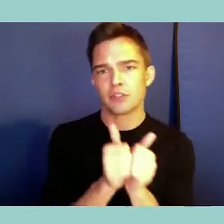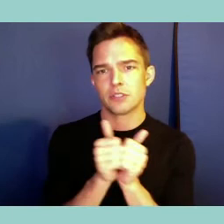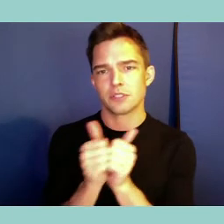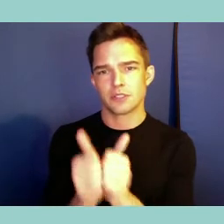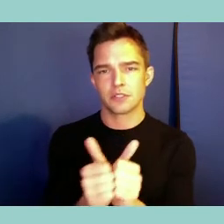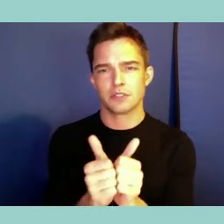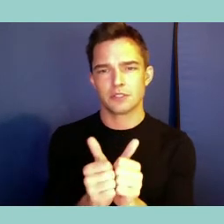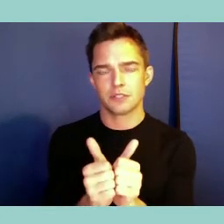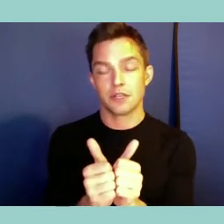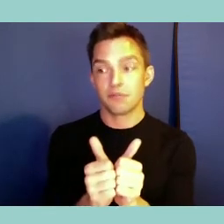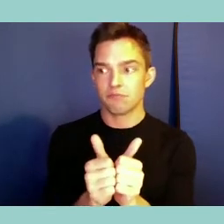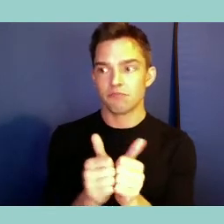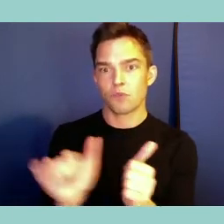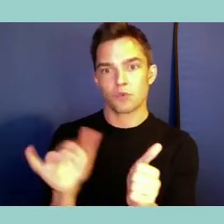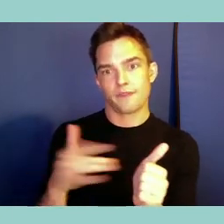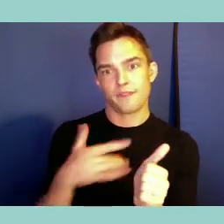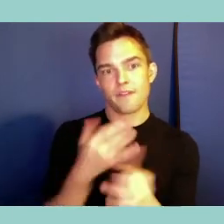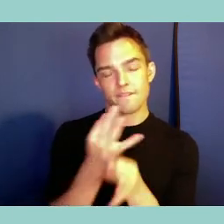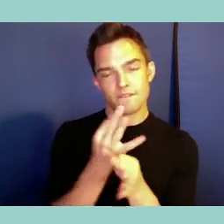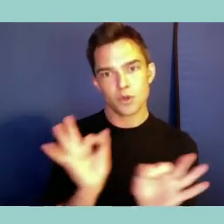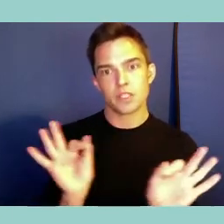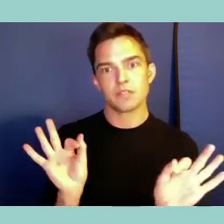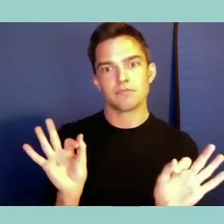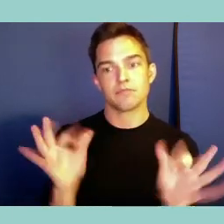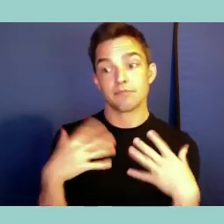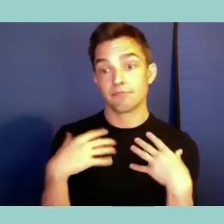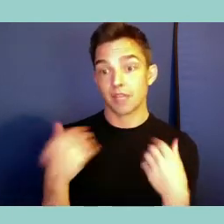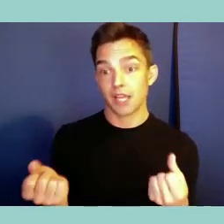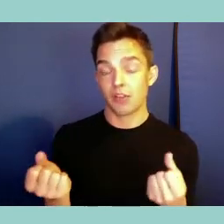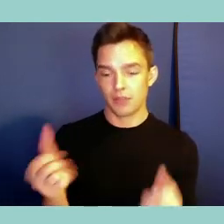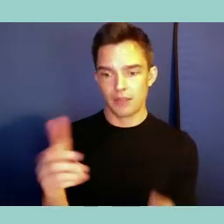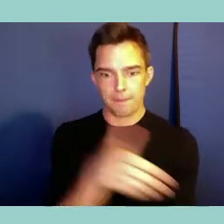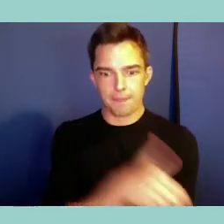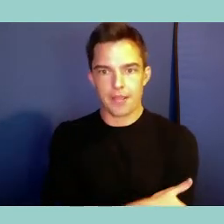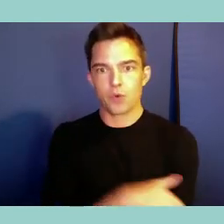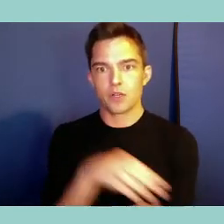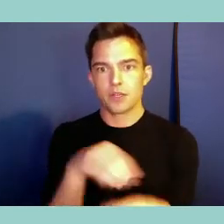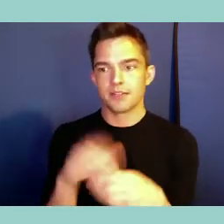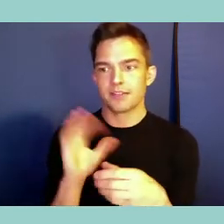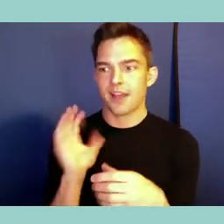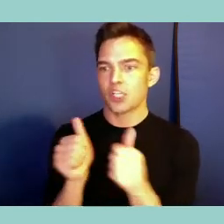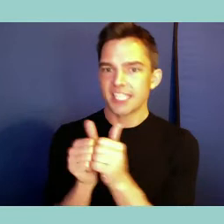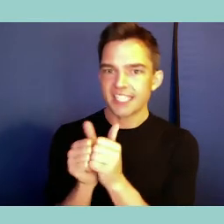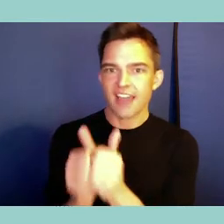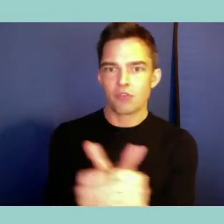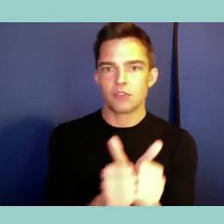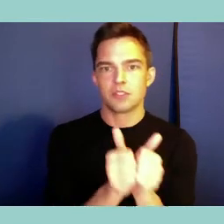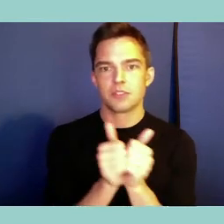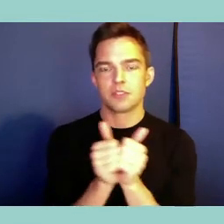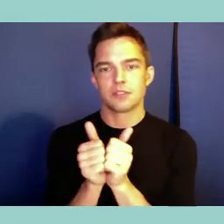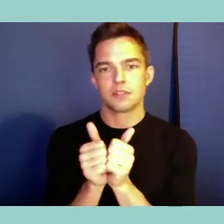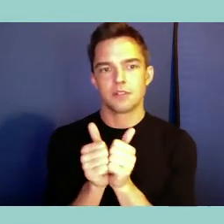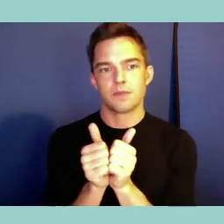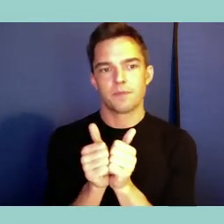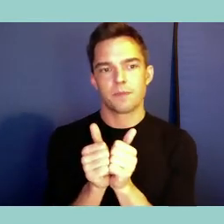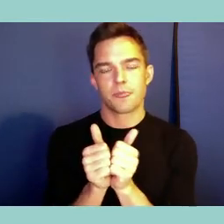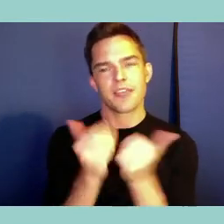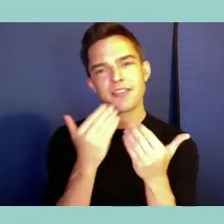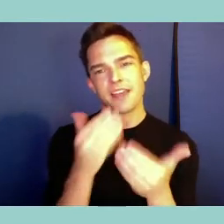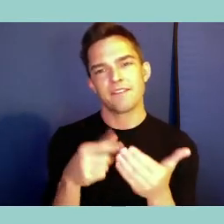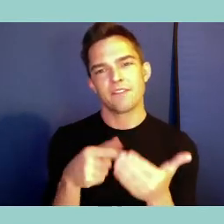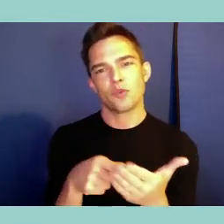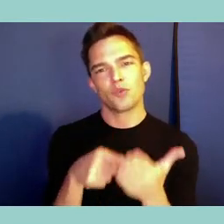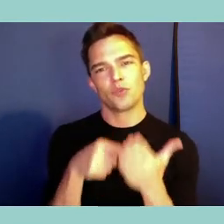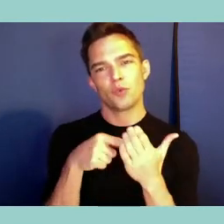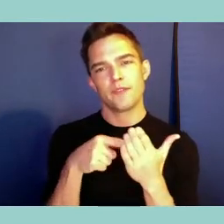our togetherness. There's freedom. And there's a healthy kind of power in our togetherness. Thanks